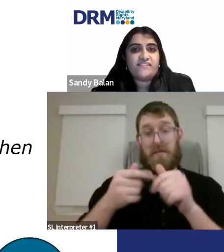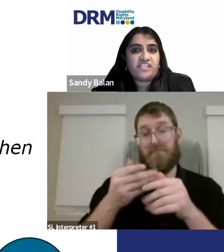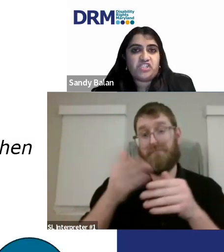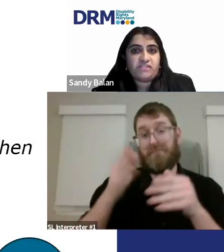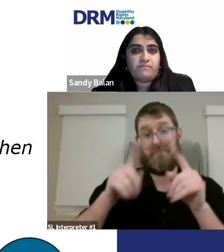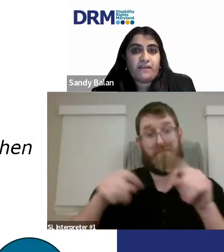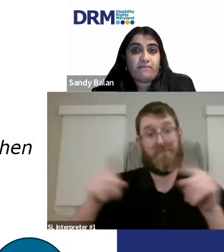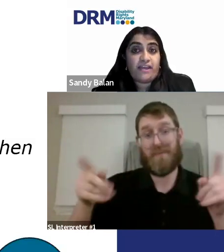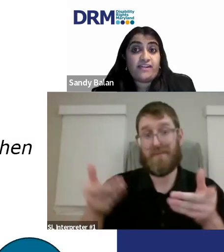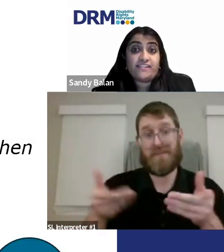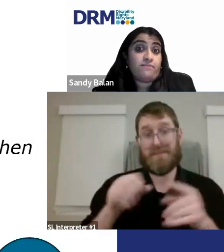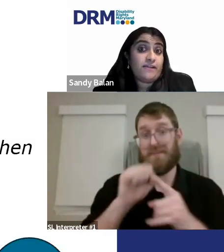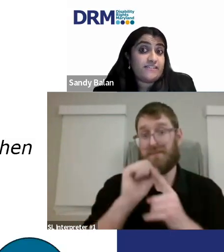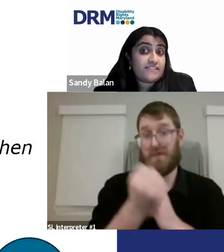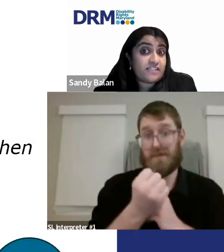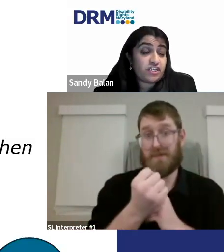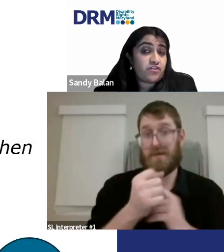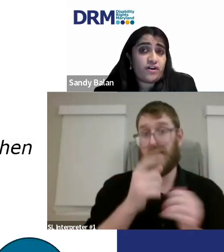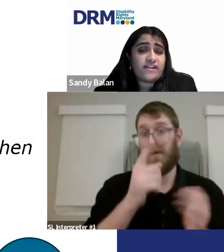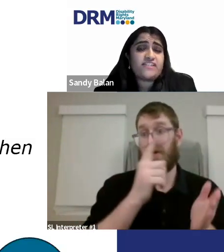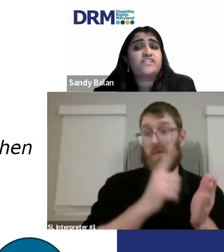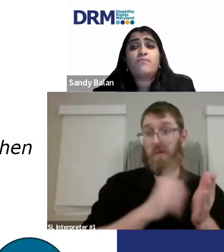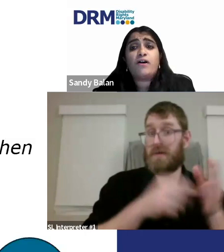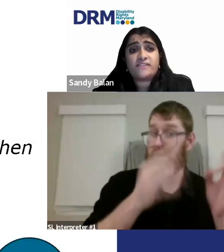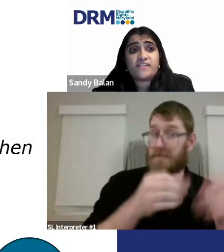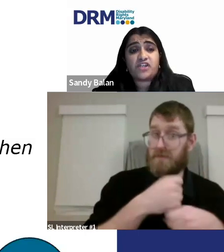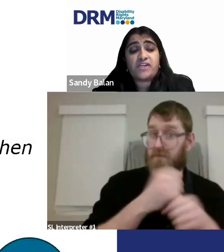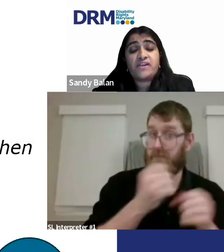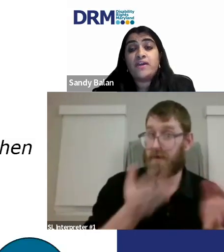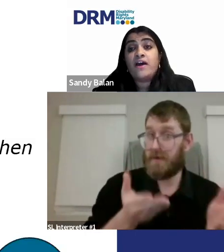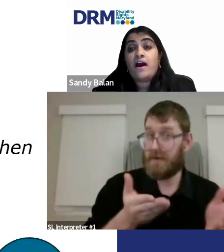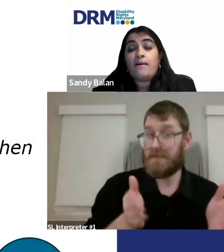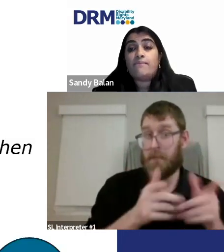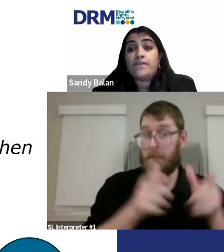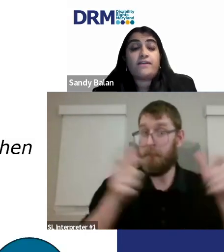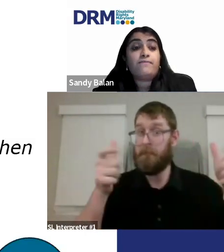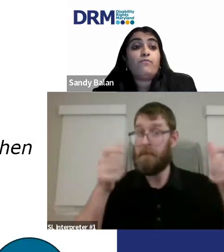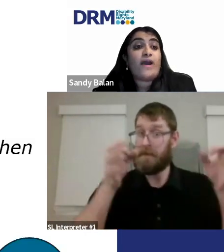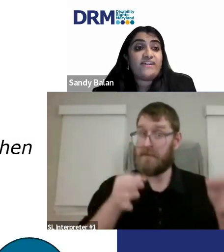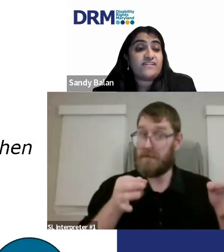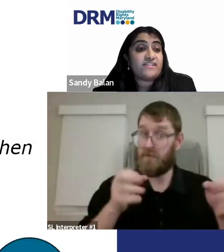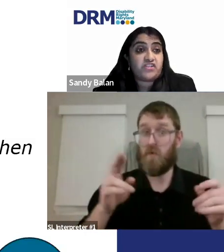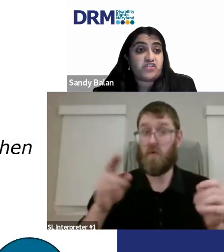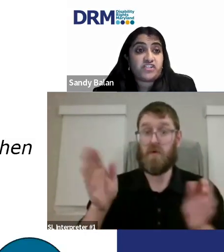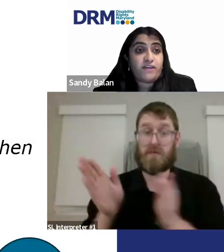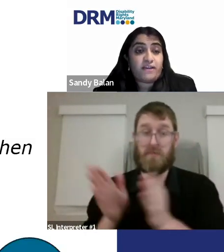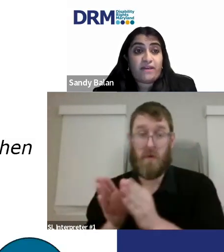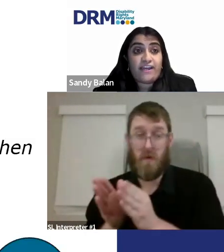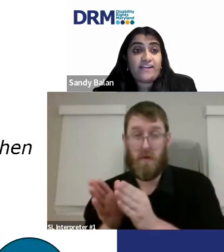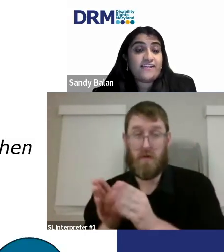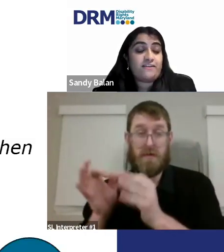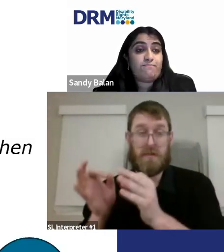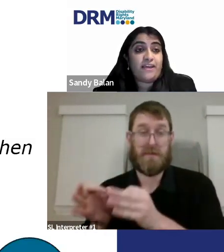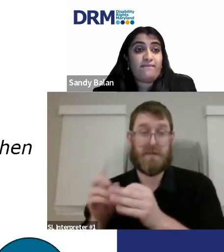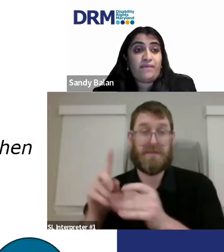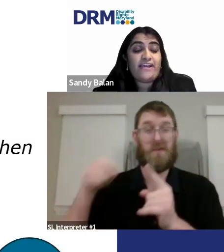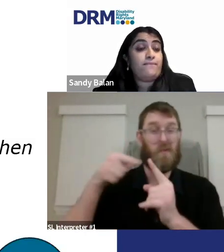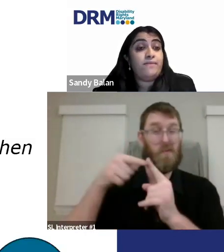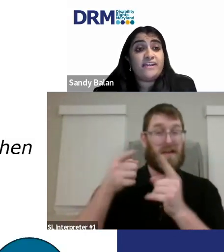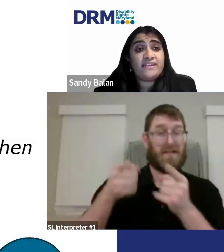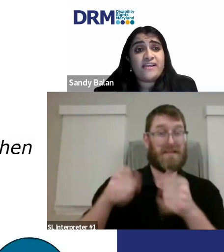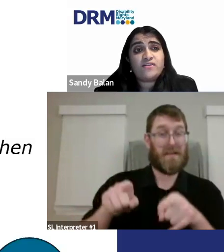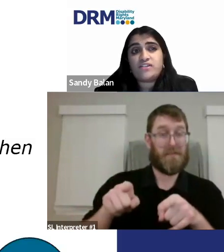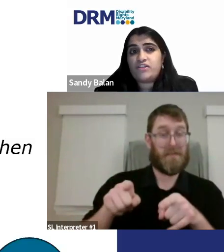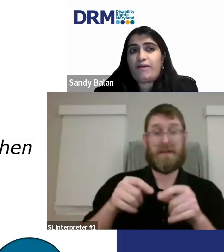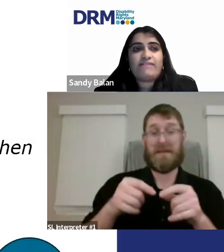what type of decision is being made. Is it a big decision or is it a small decision? It can be when a decision is being made. Is it being